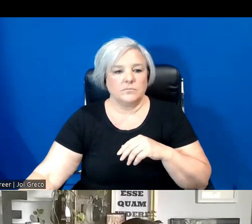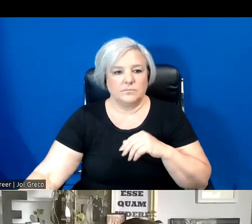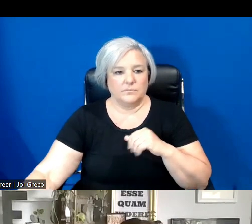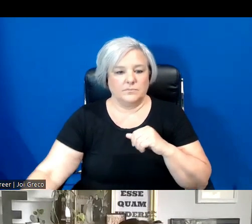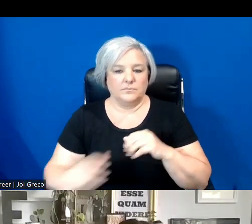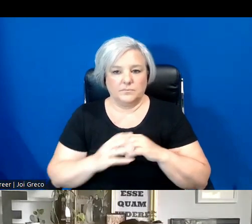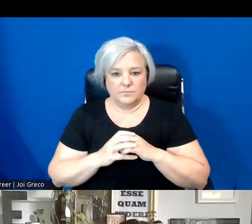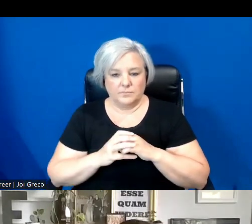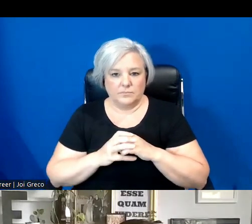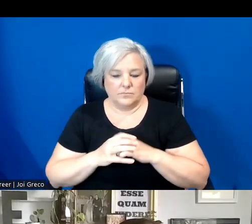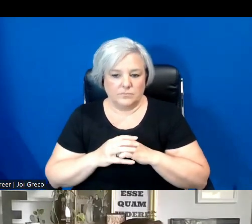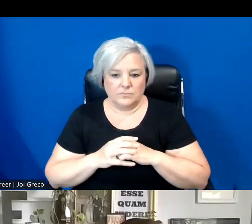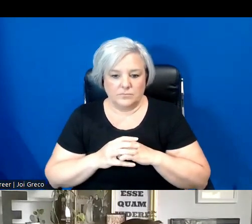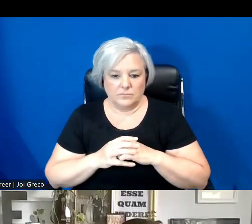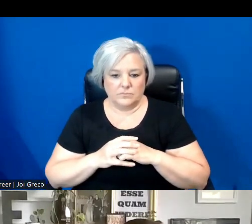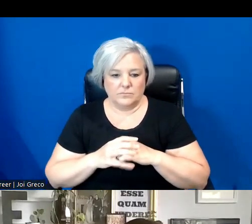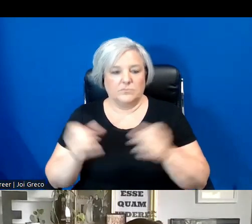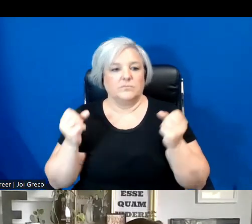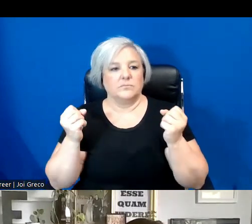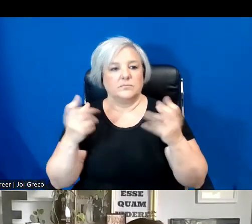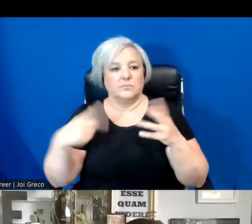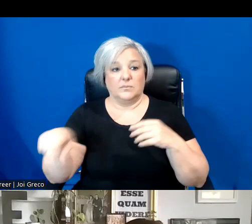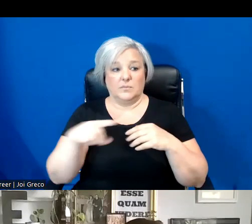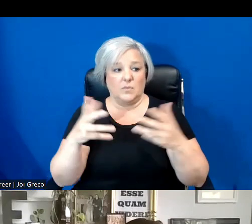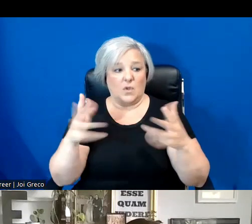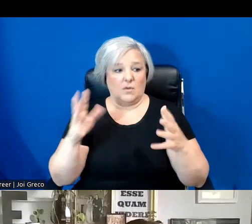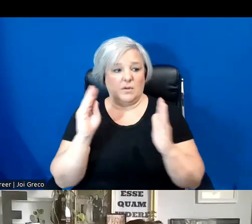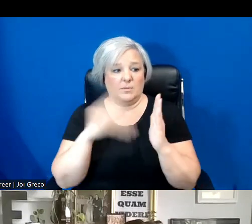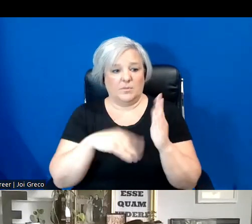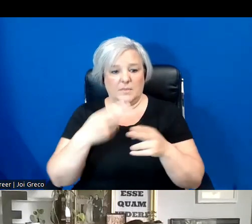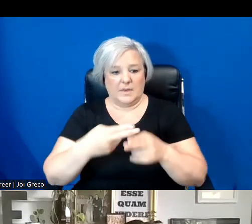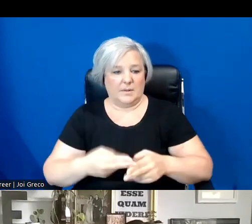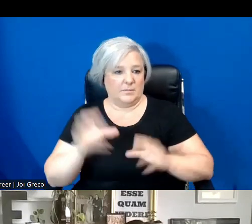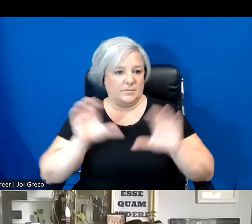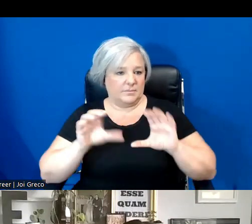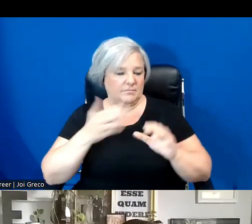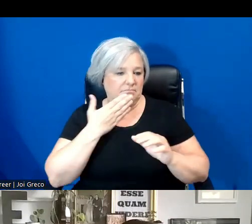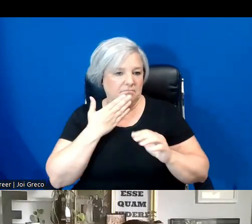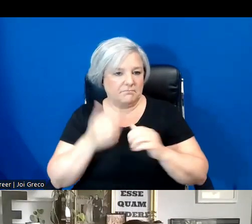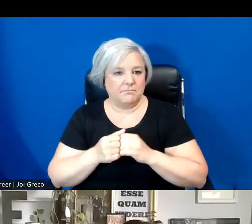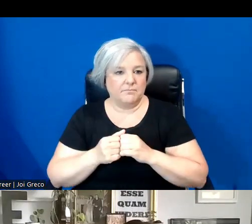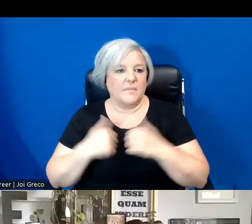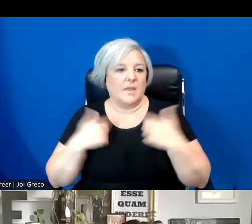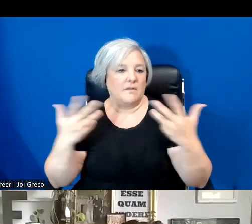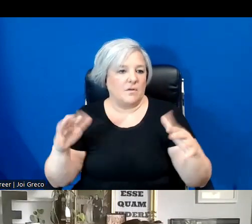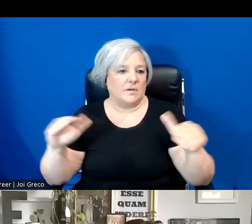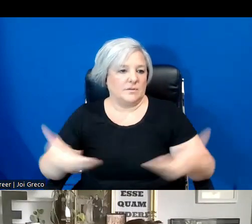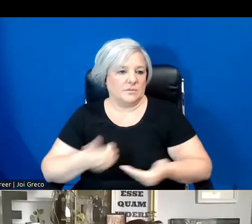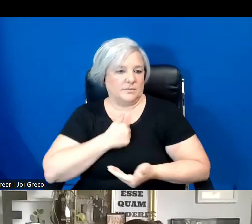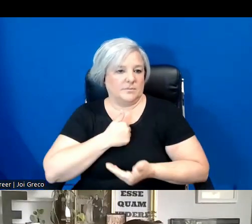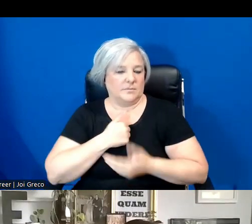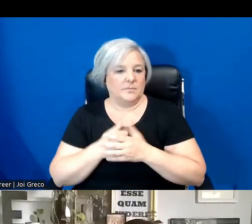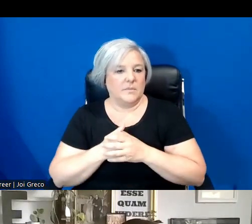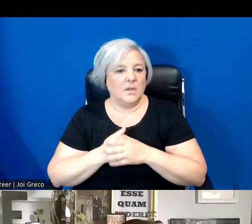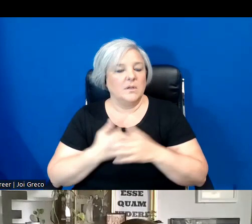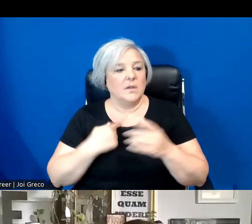Thank you. And so many of you have already put your name in the chat, so thank you very much. And I've already introduced myself, so I